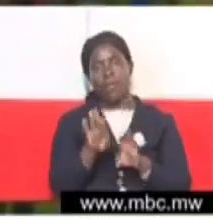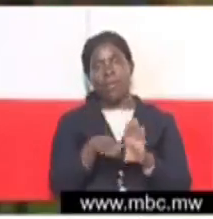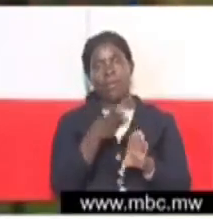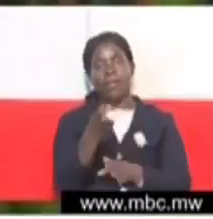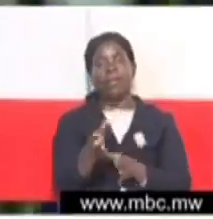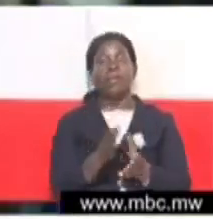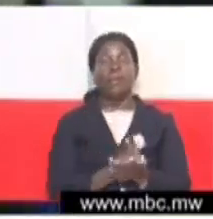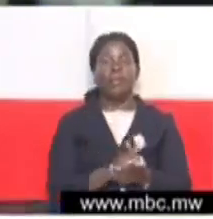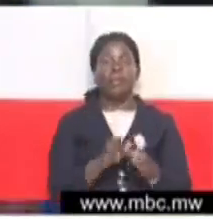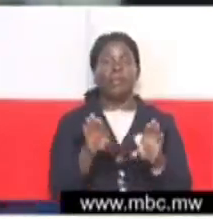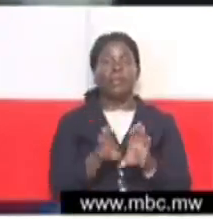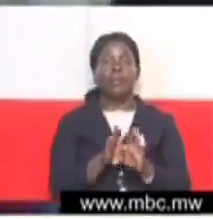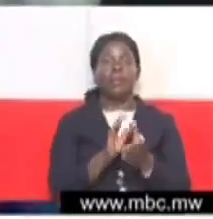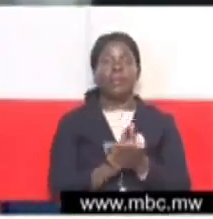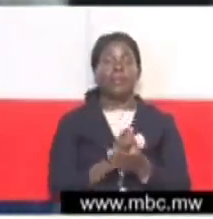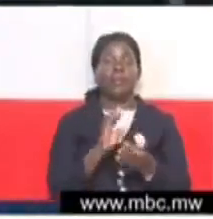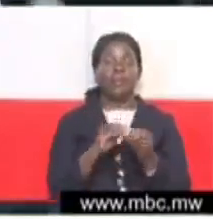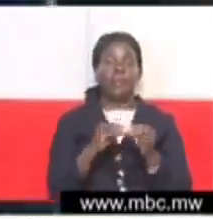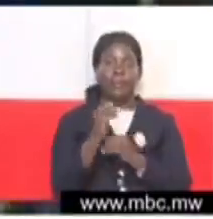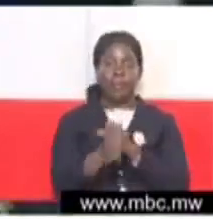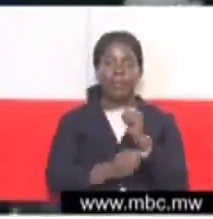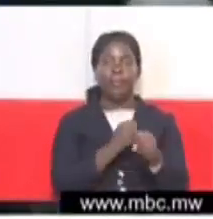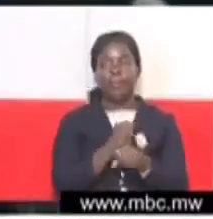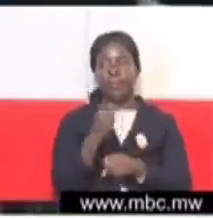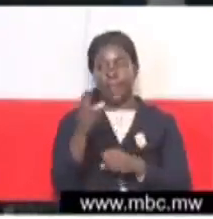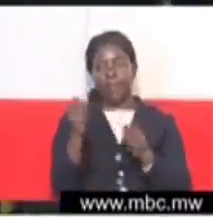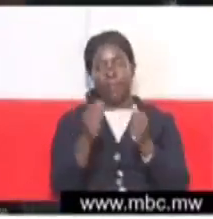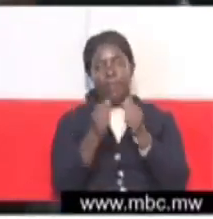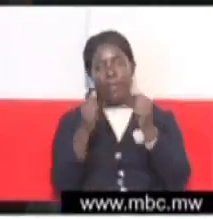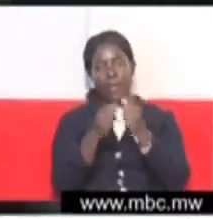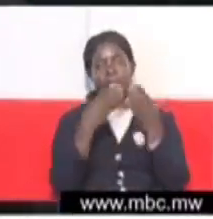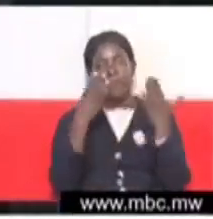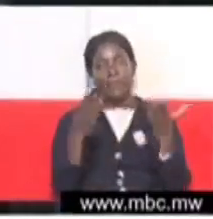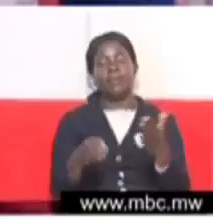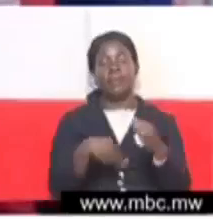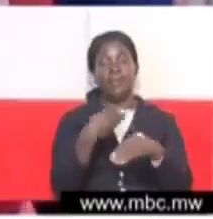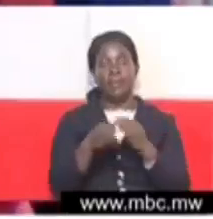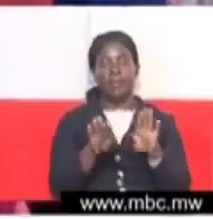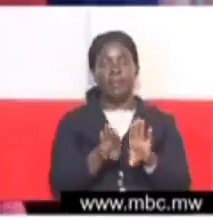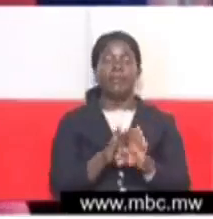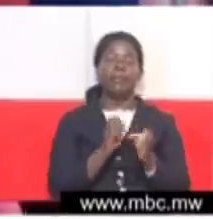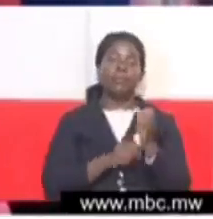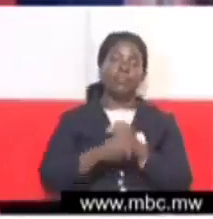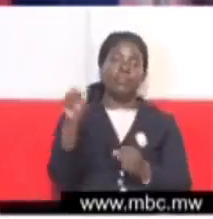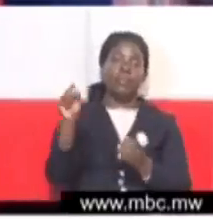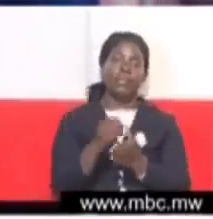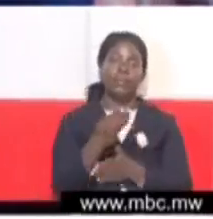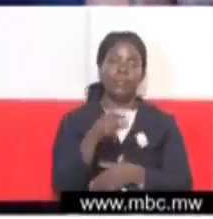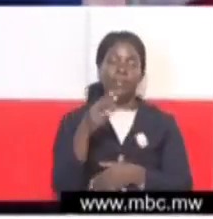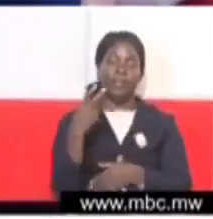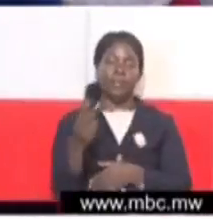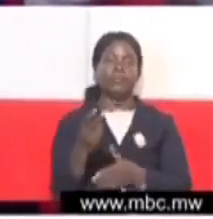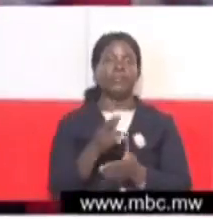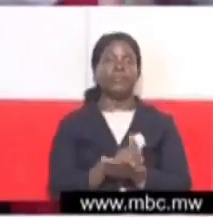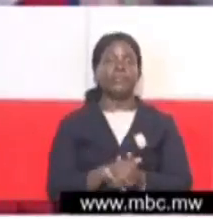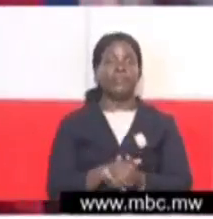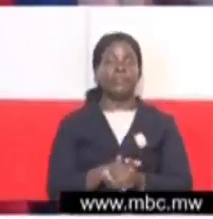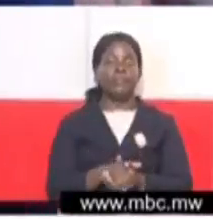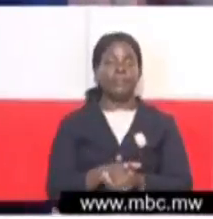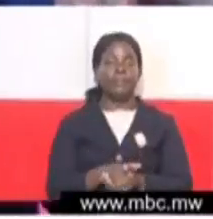Eagles last won a cup in 2019 after beating Kamuz Barracks 4-2 on post-match penalties in FICID Challenge